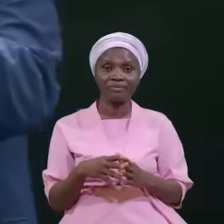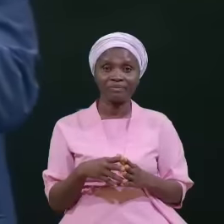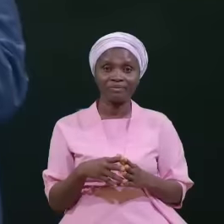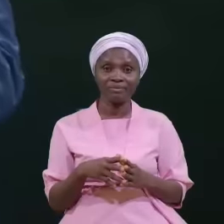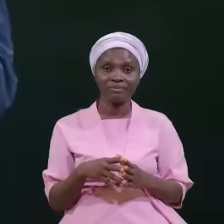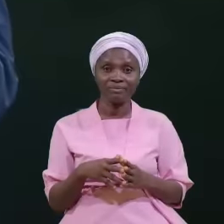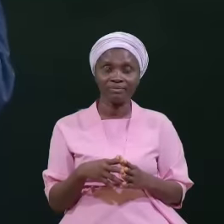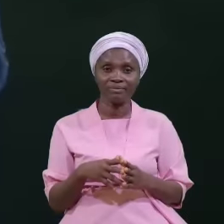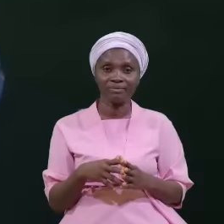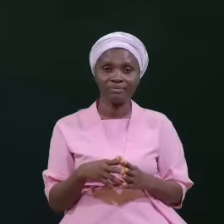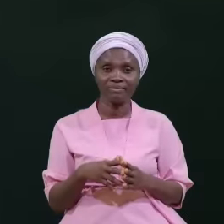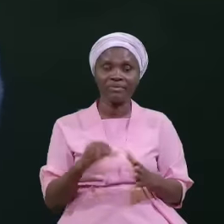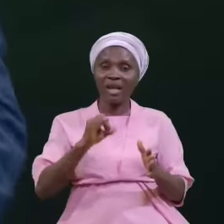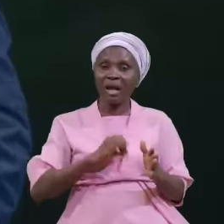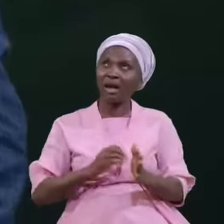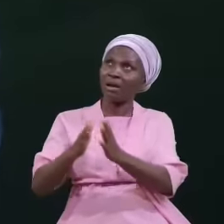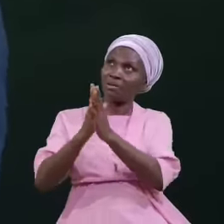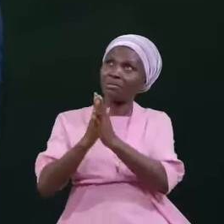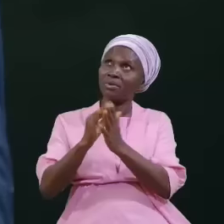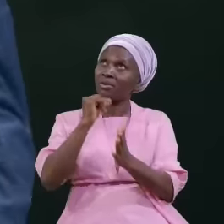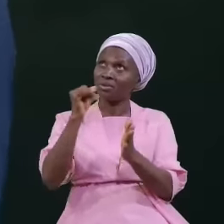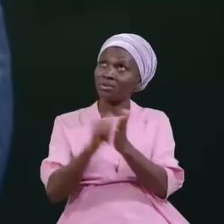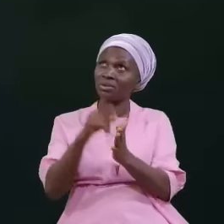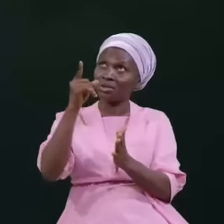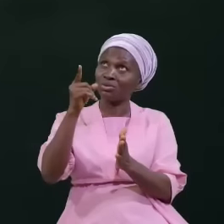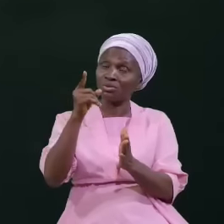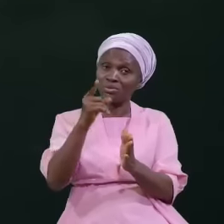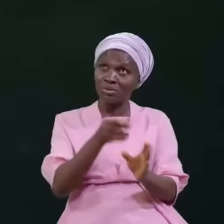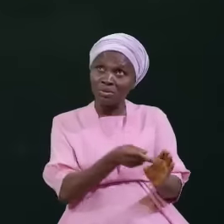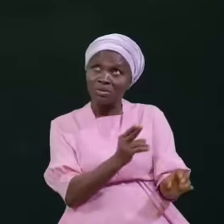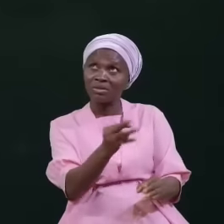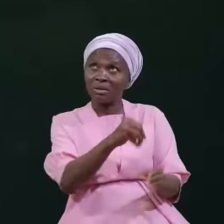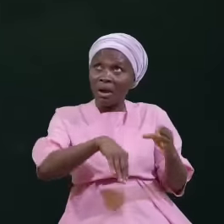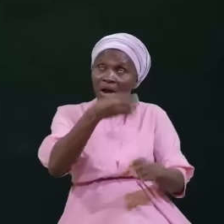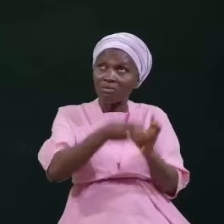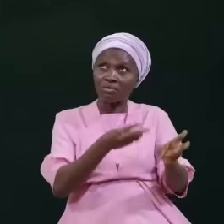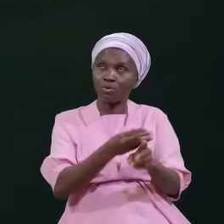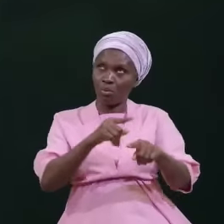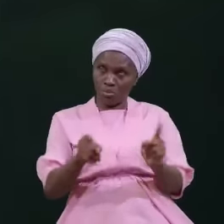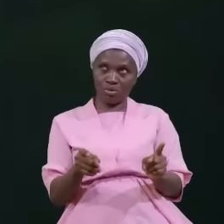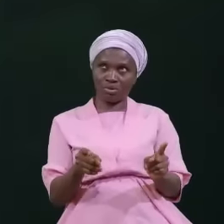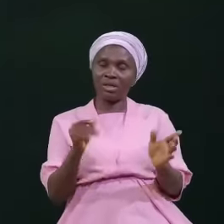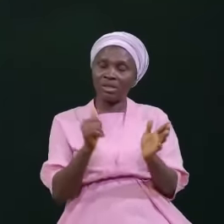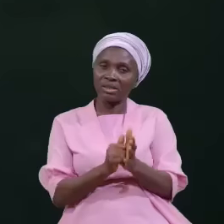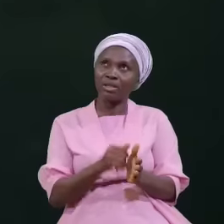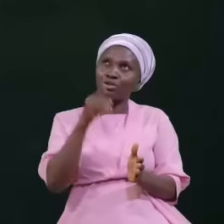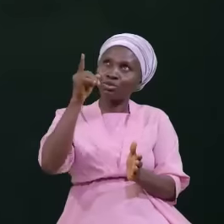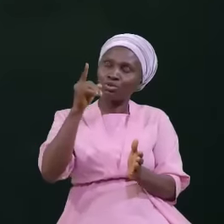not that thou shouldest take them out of the world, but that thou shouldest